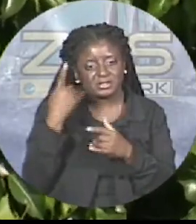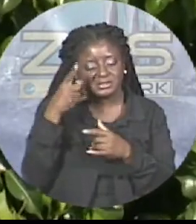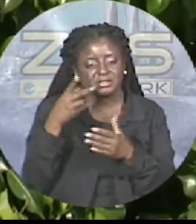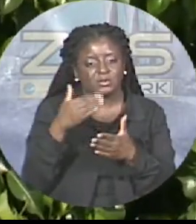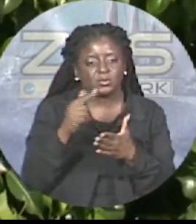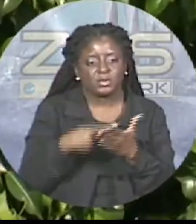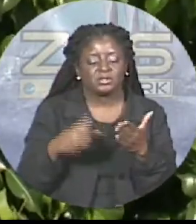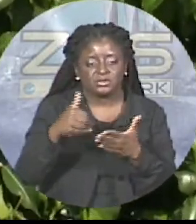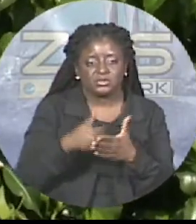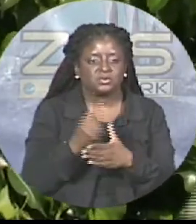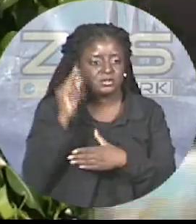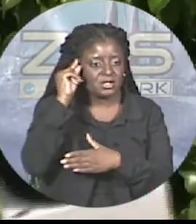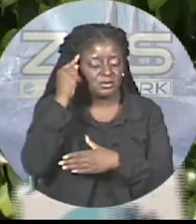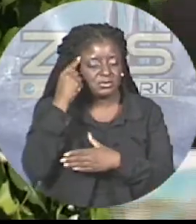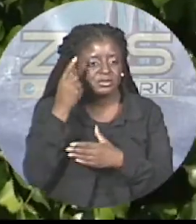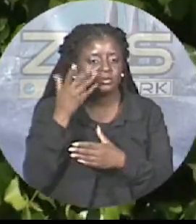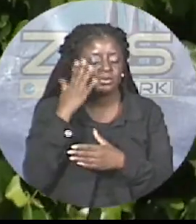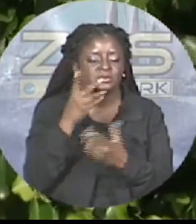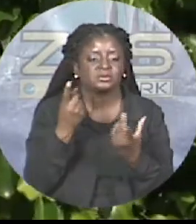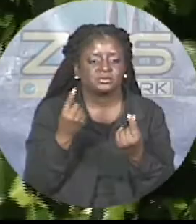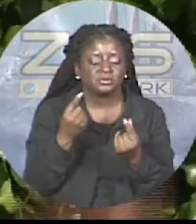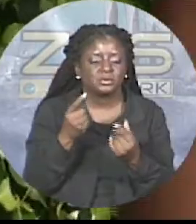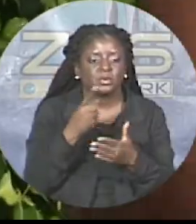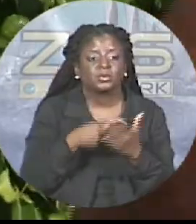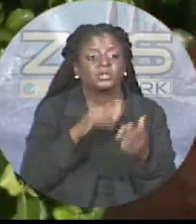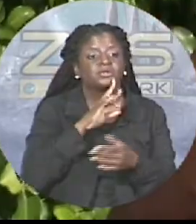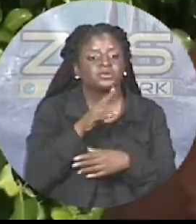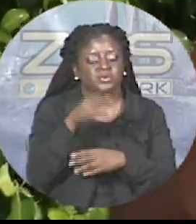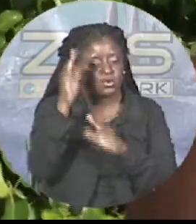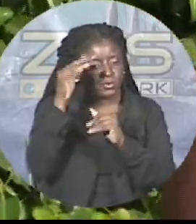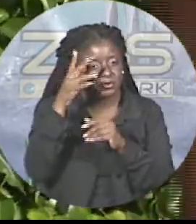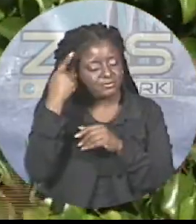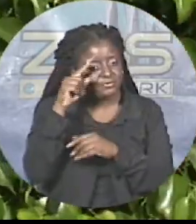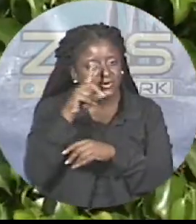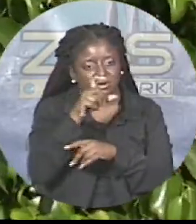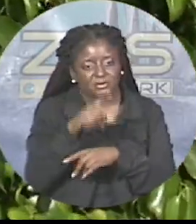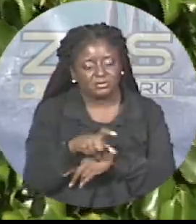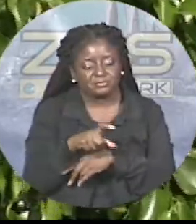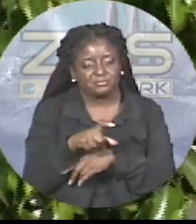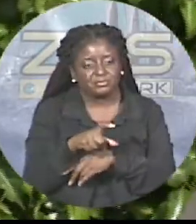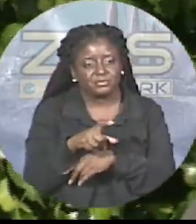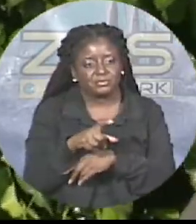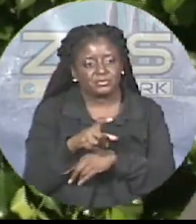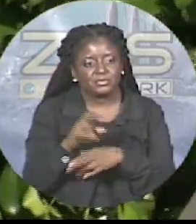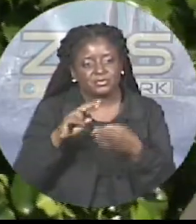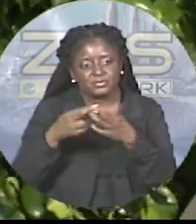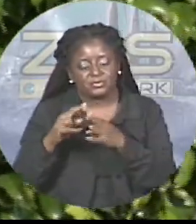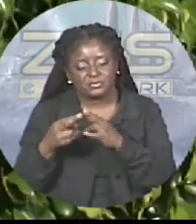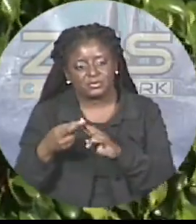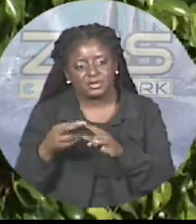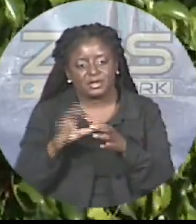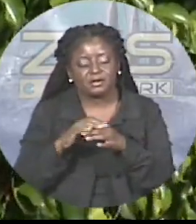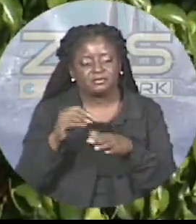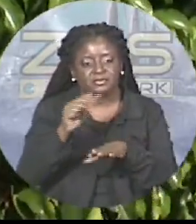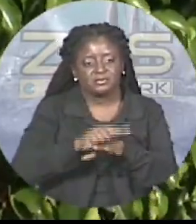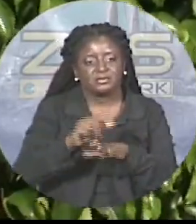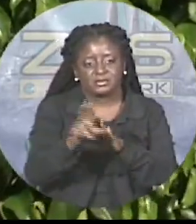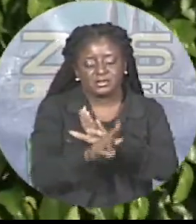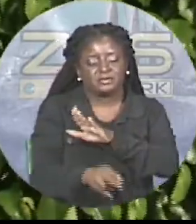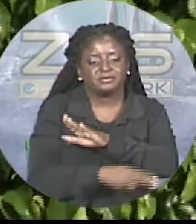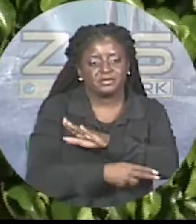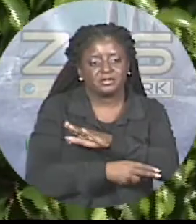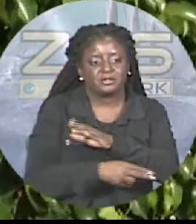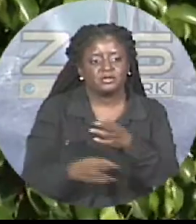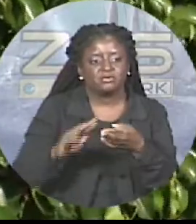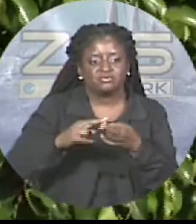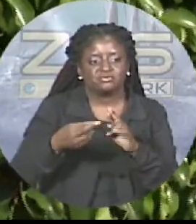know. So what are you hoping for? What I'm hoping for? Remediation of the dump, some restoration to your home. Me, I